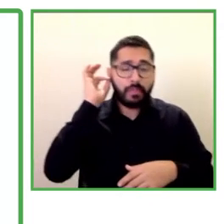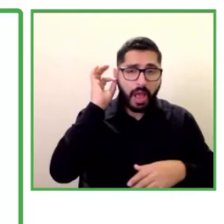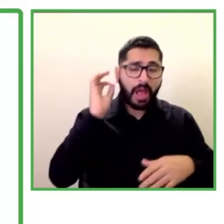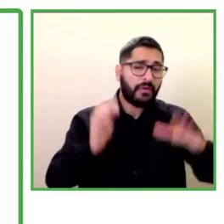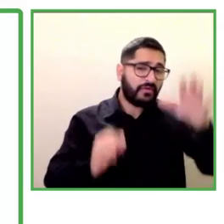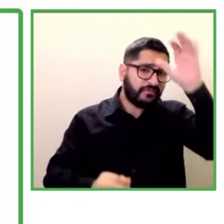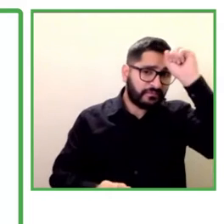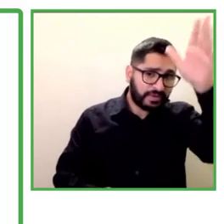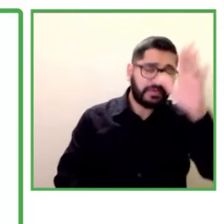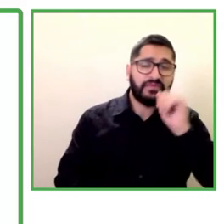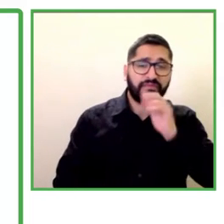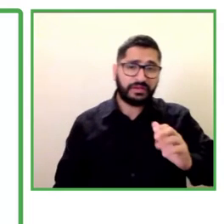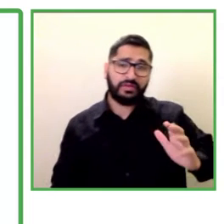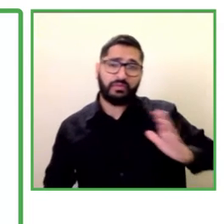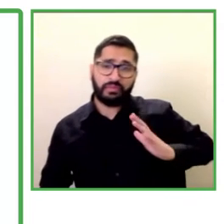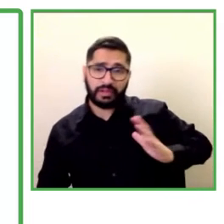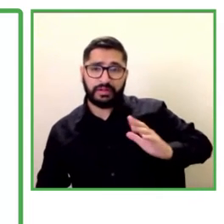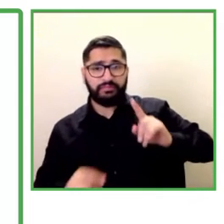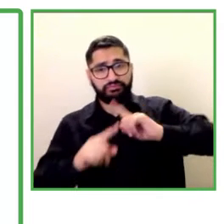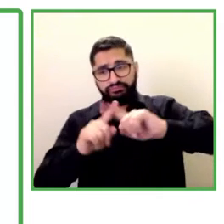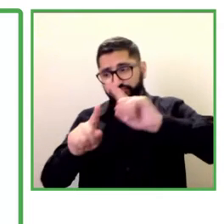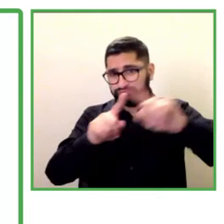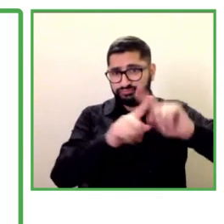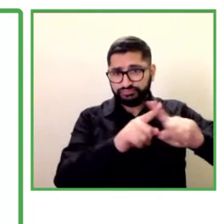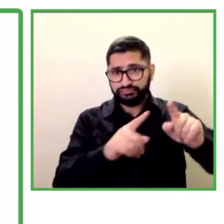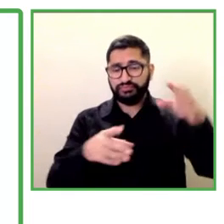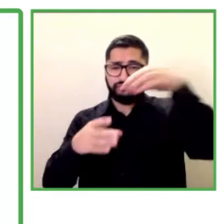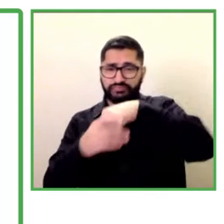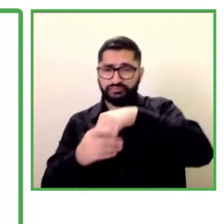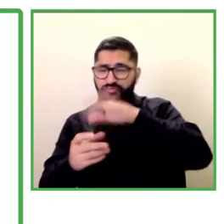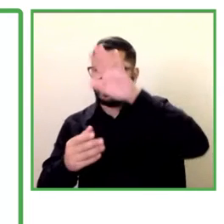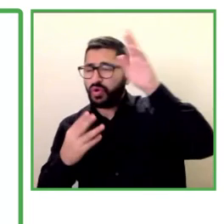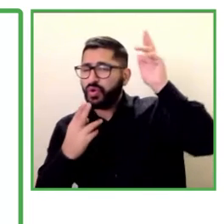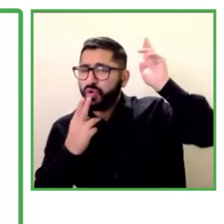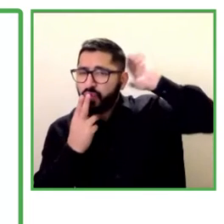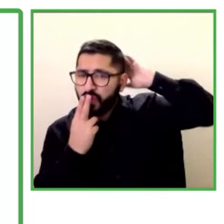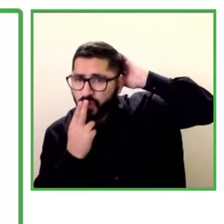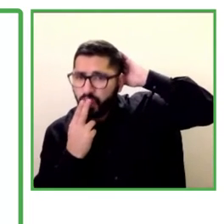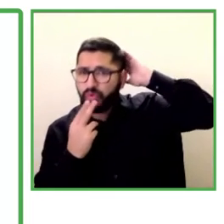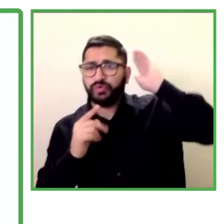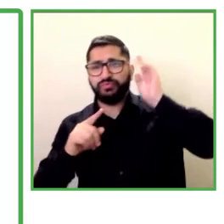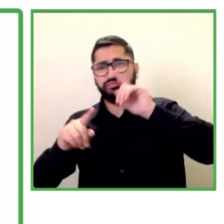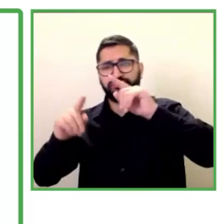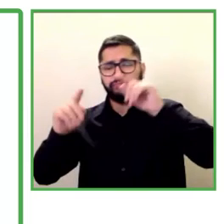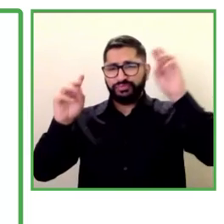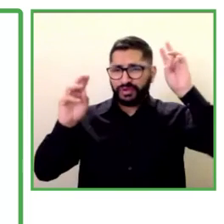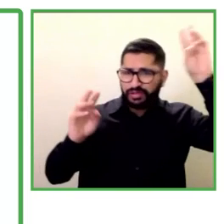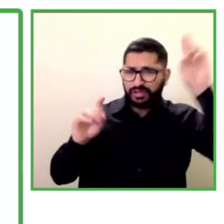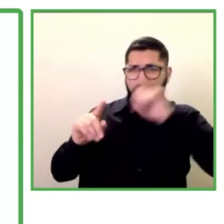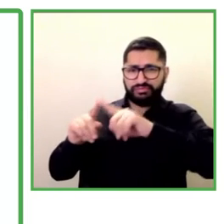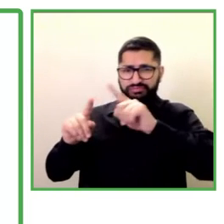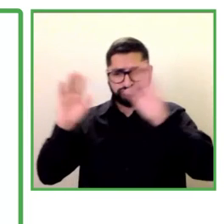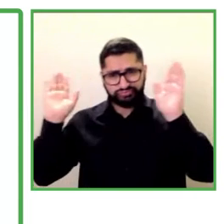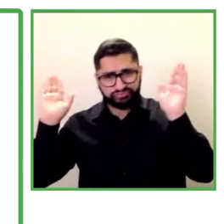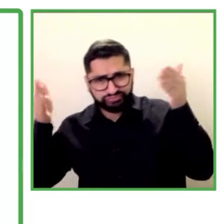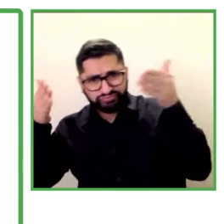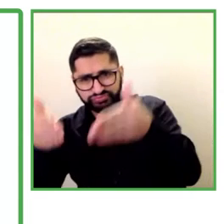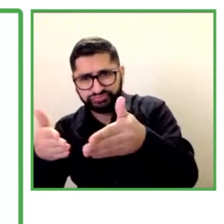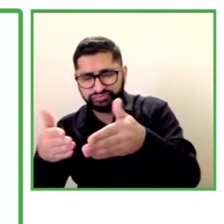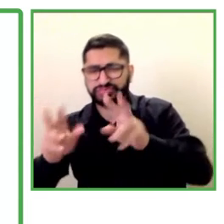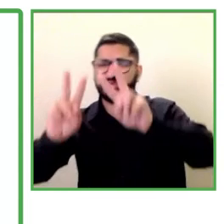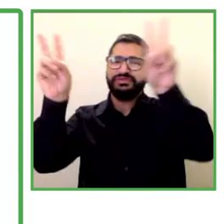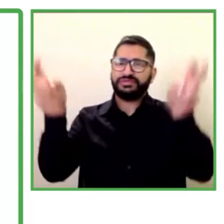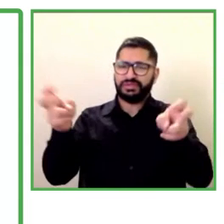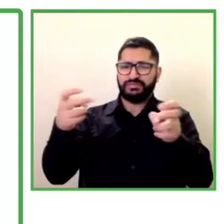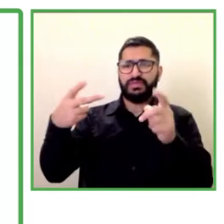from they have different ethnicities or belong to different indigenous people. So we want to promote that from RAIN, and we want